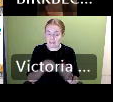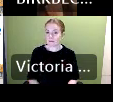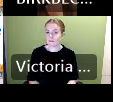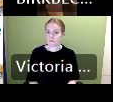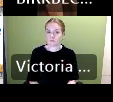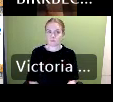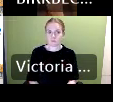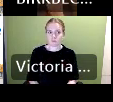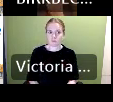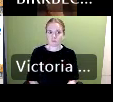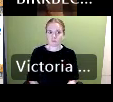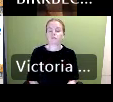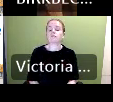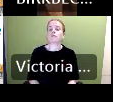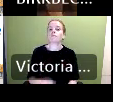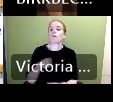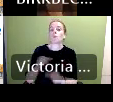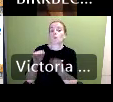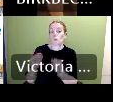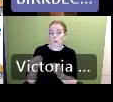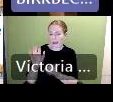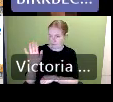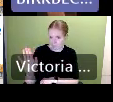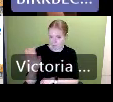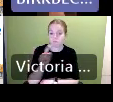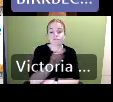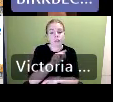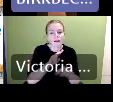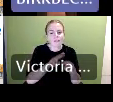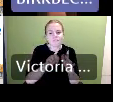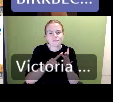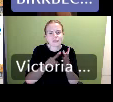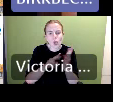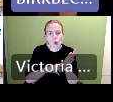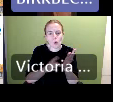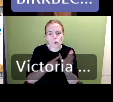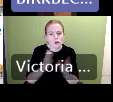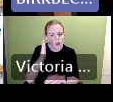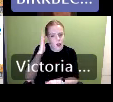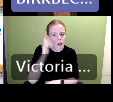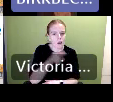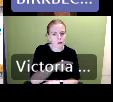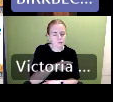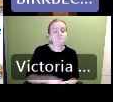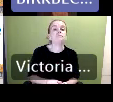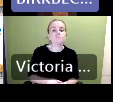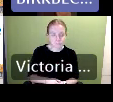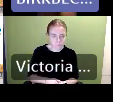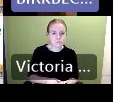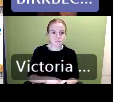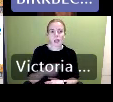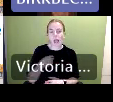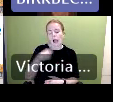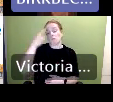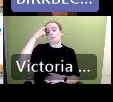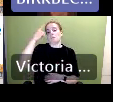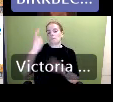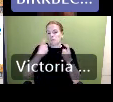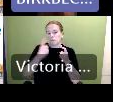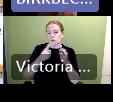Just while we're waiting for Barbara, Fiona, did you want to come in? Yeah, I was thinking about the problem they've got with AI and